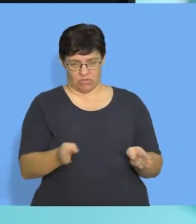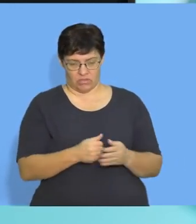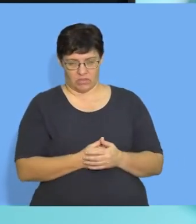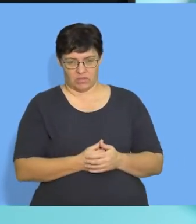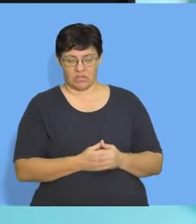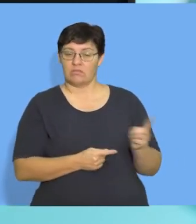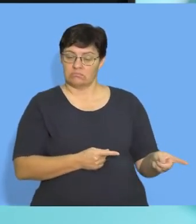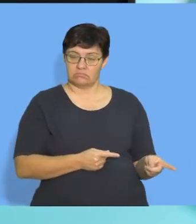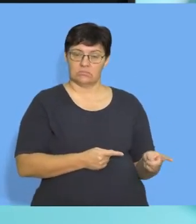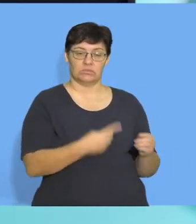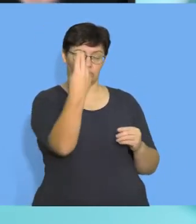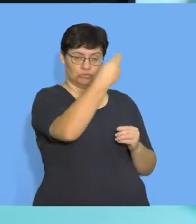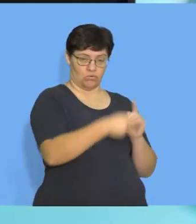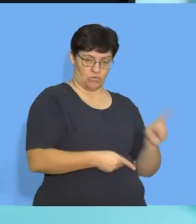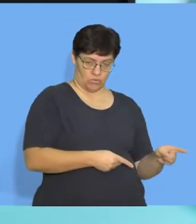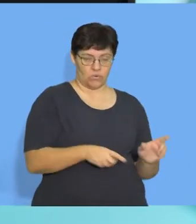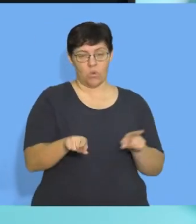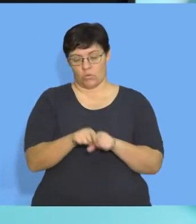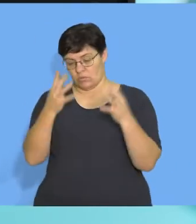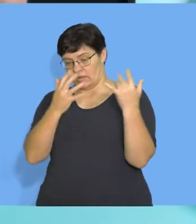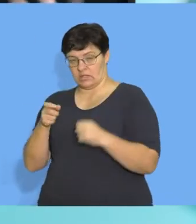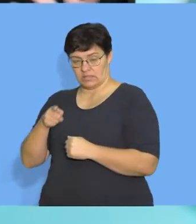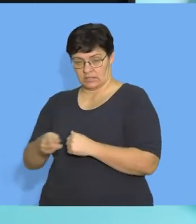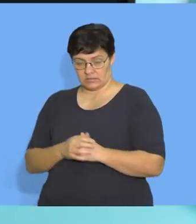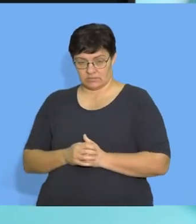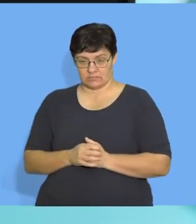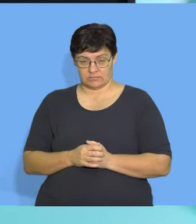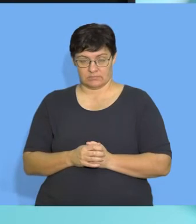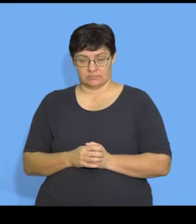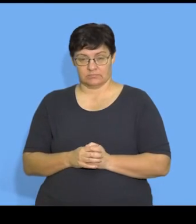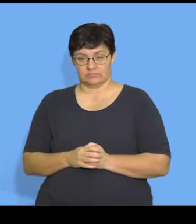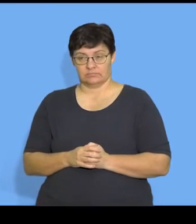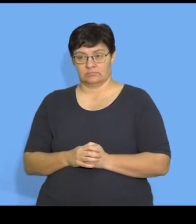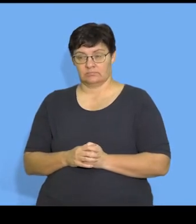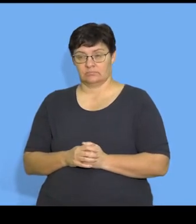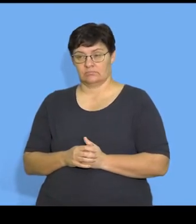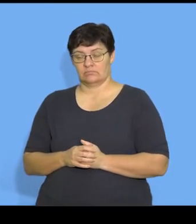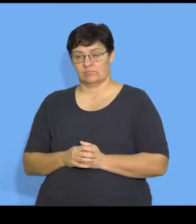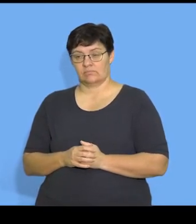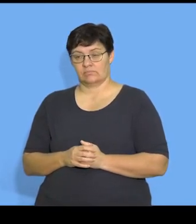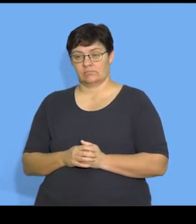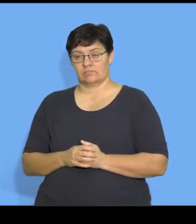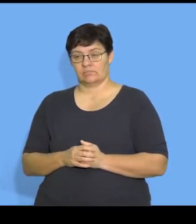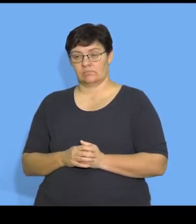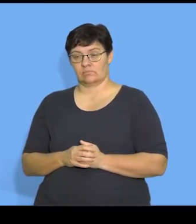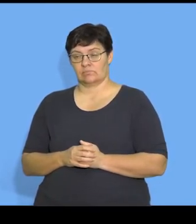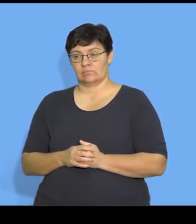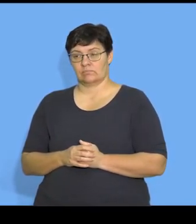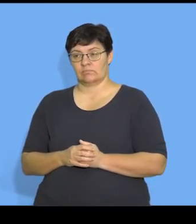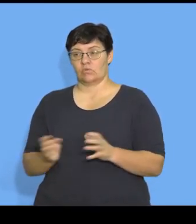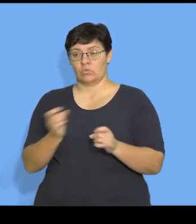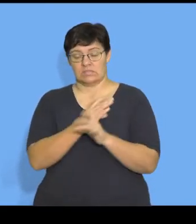by construction, and we're going to do it by calculation. So, starting with this